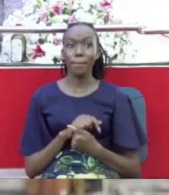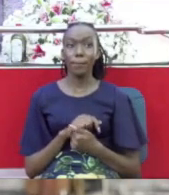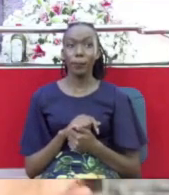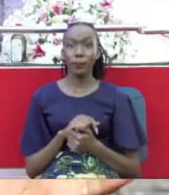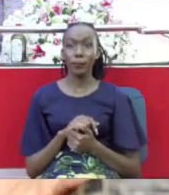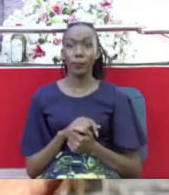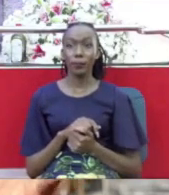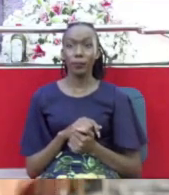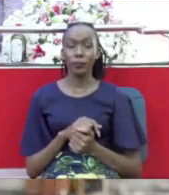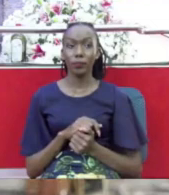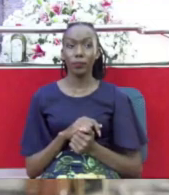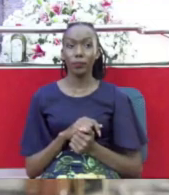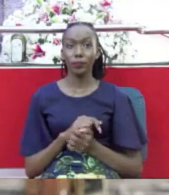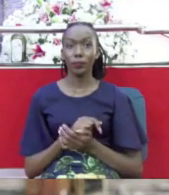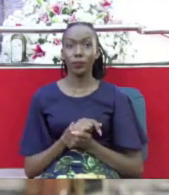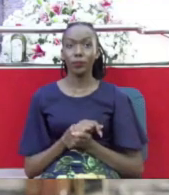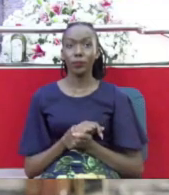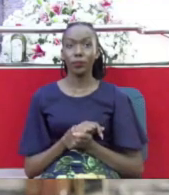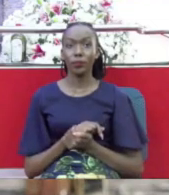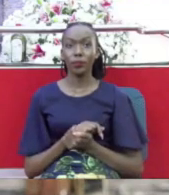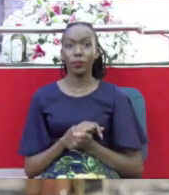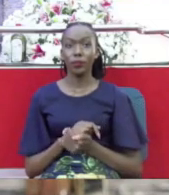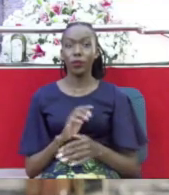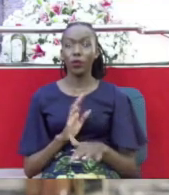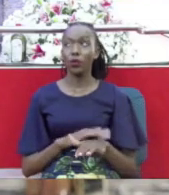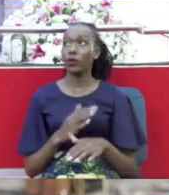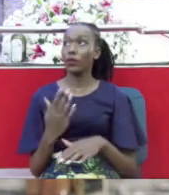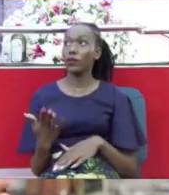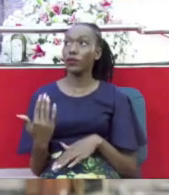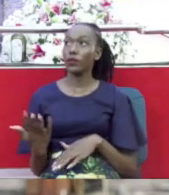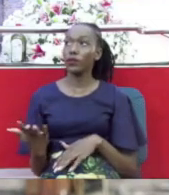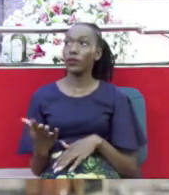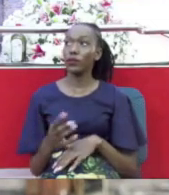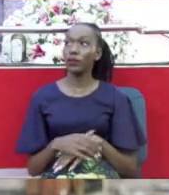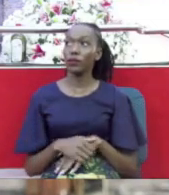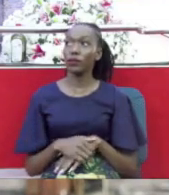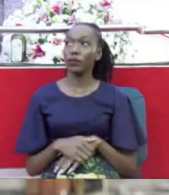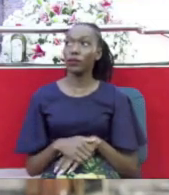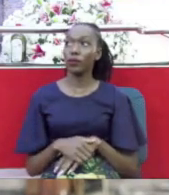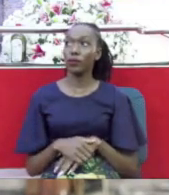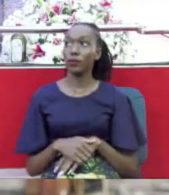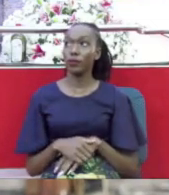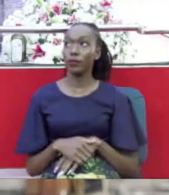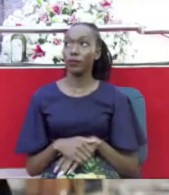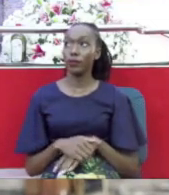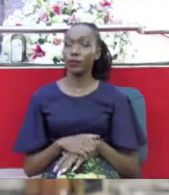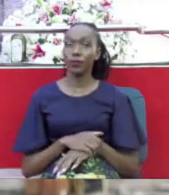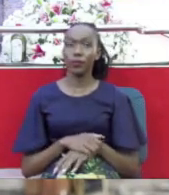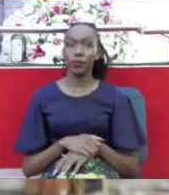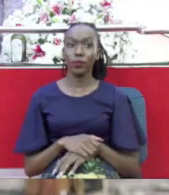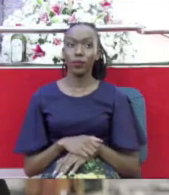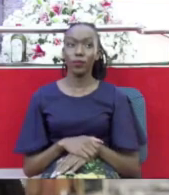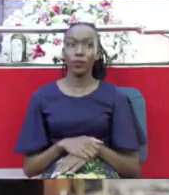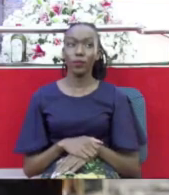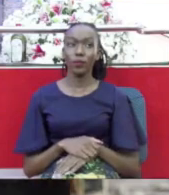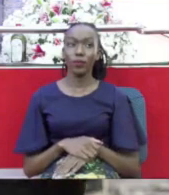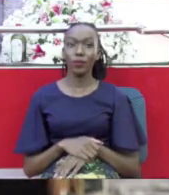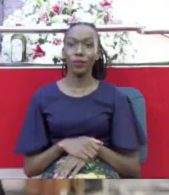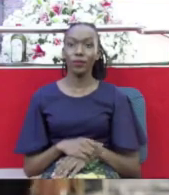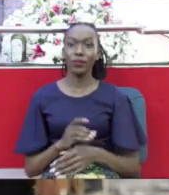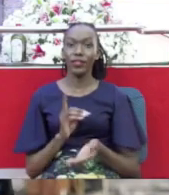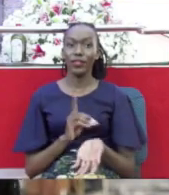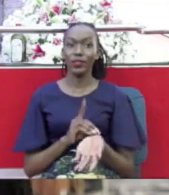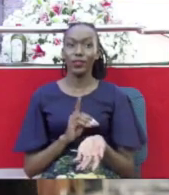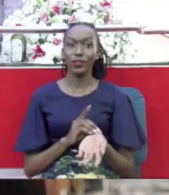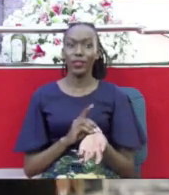are amazing. Mambo ambayo tunajua ni mazuri. Yeah? We can do the diagnosis, but the prognosis, I'm a doctor, but not a